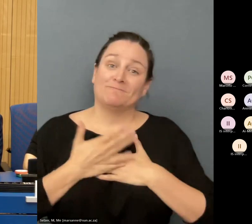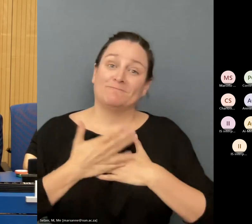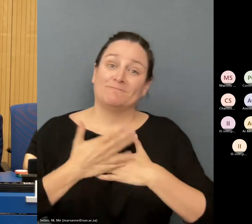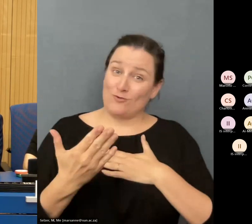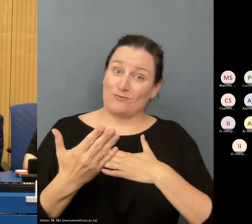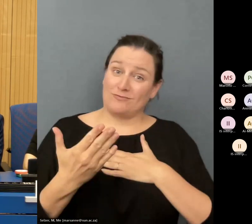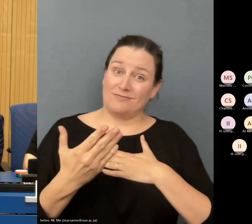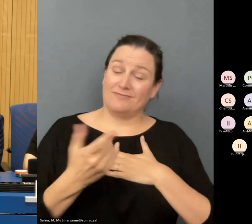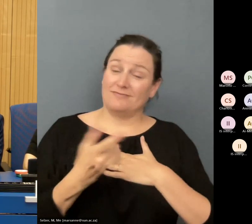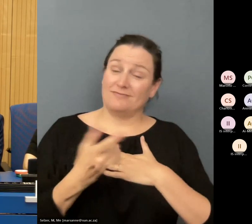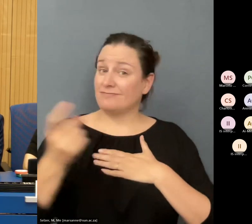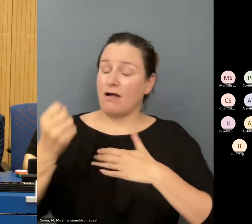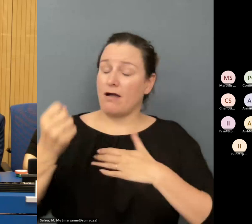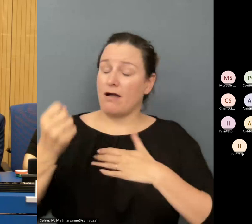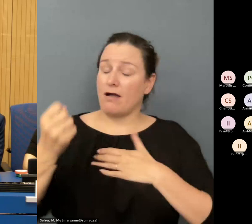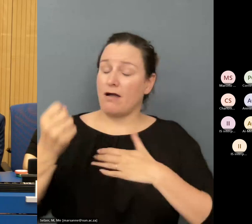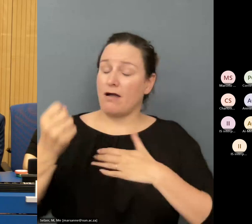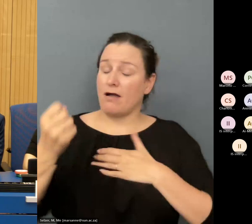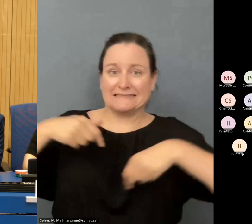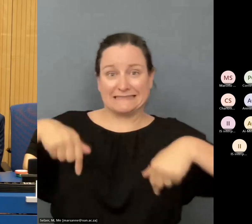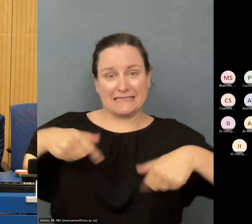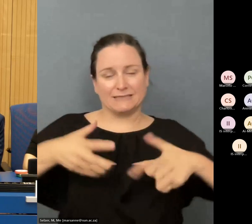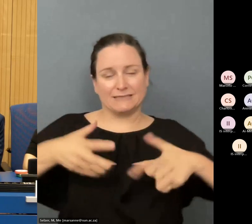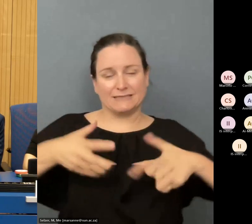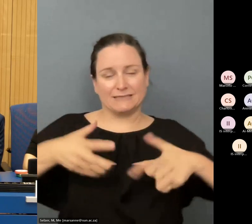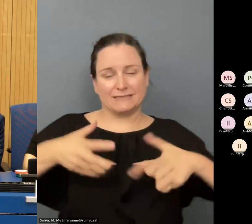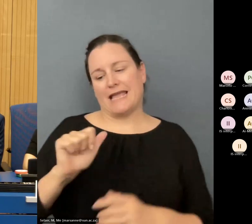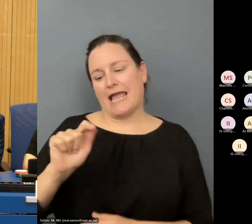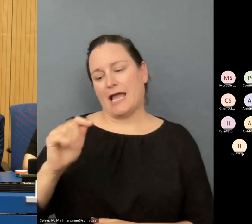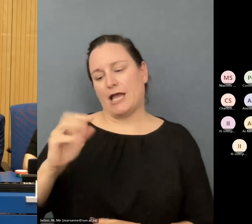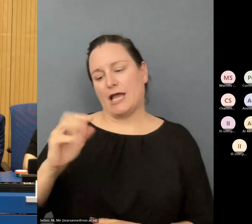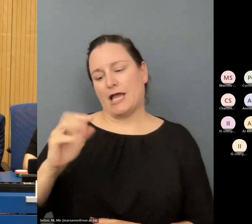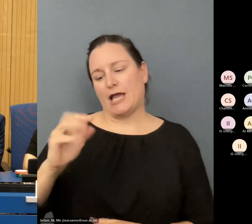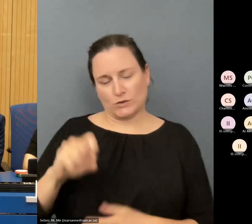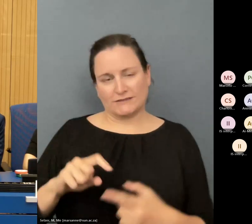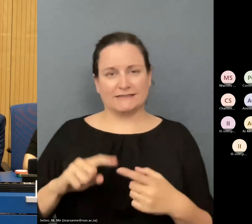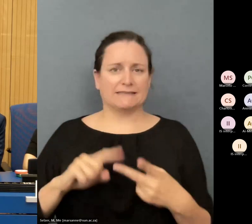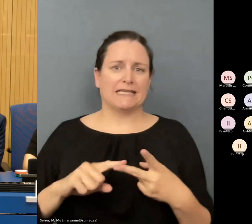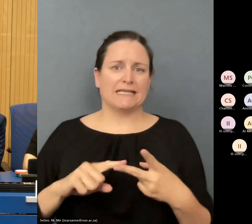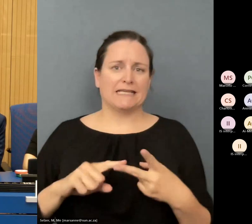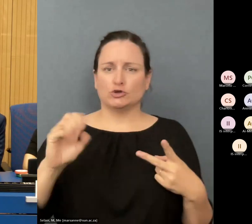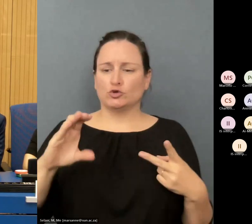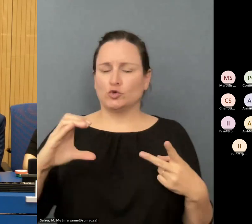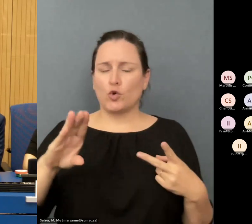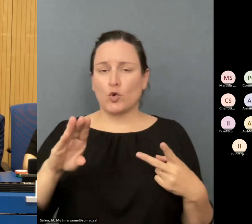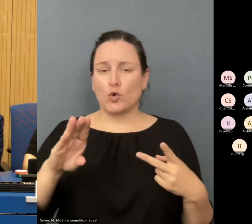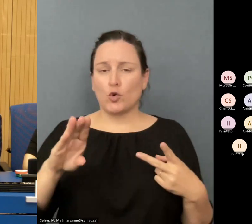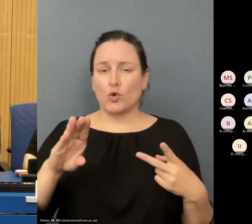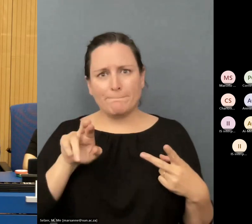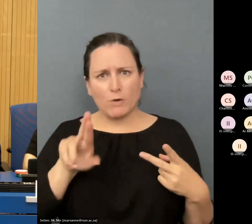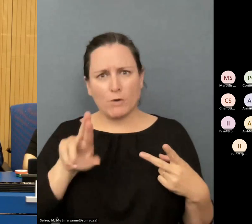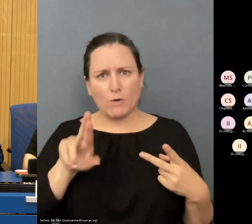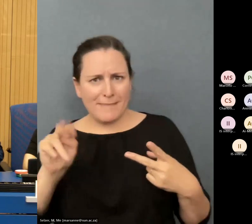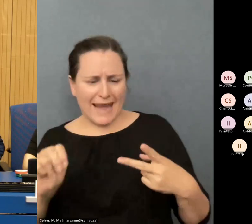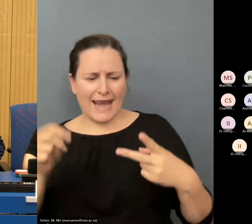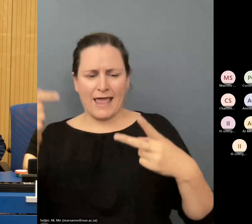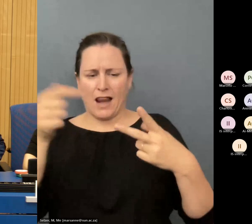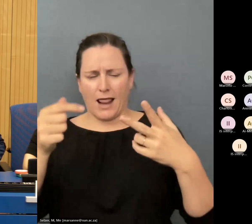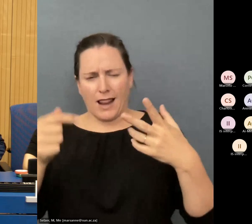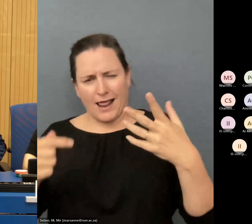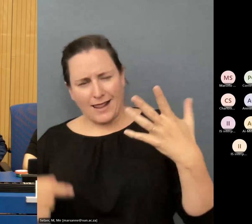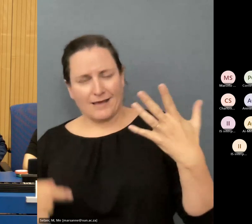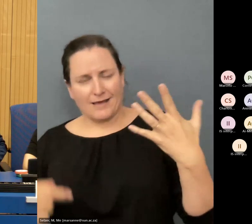this possible. ATOS, Descubrimay Foundation, GIZ and BMZ, Enable India, and of course, our